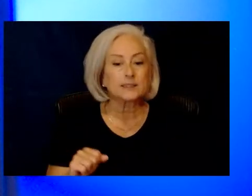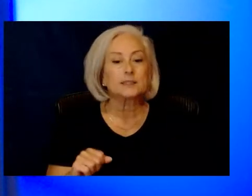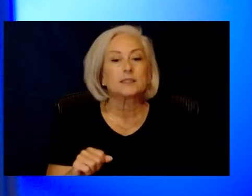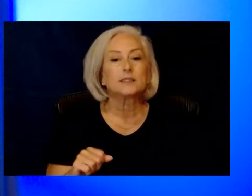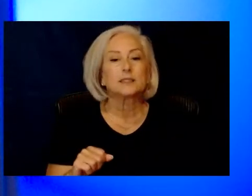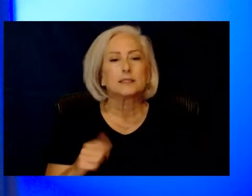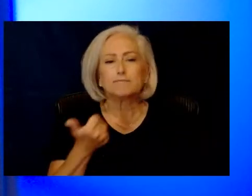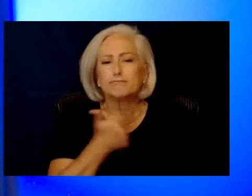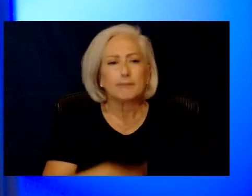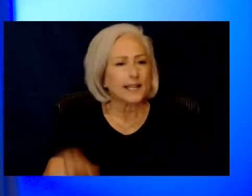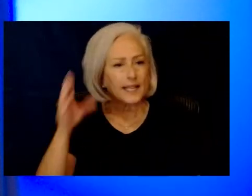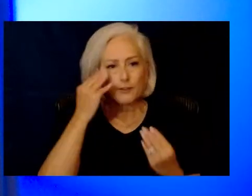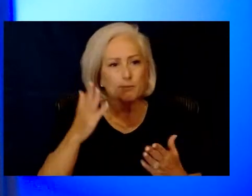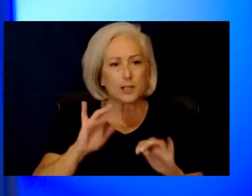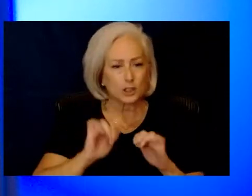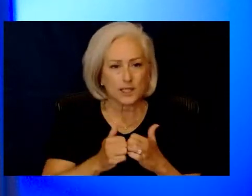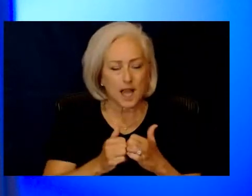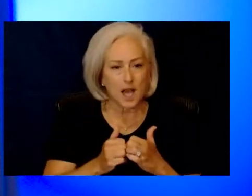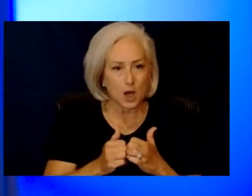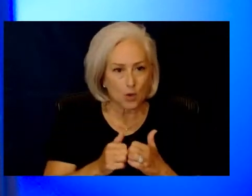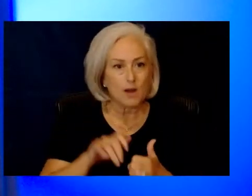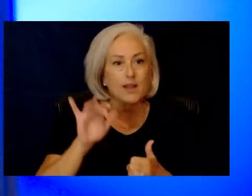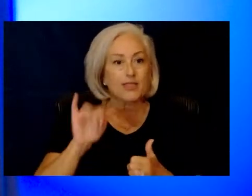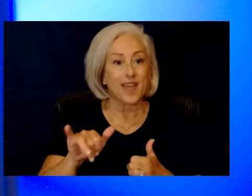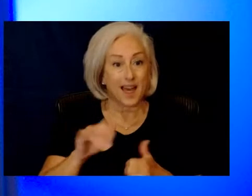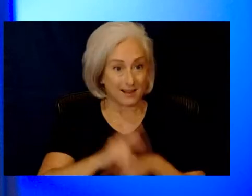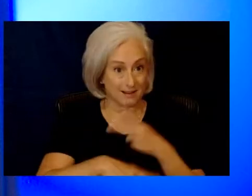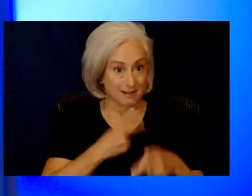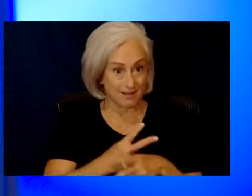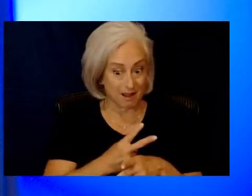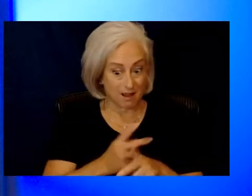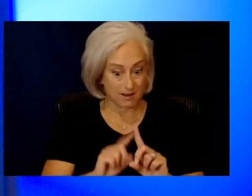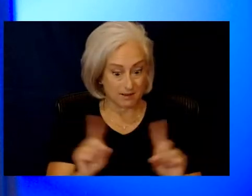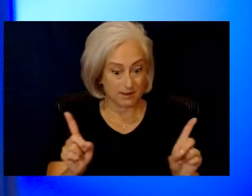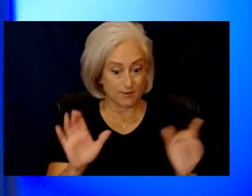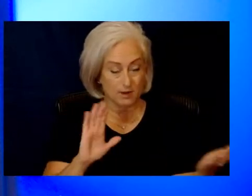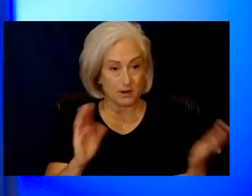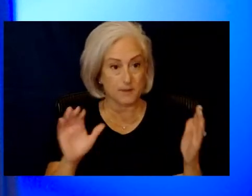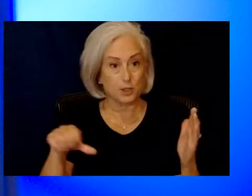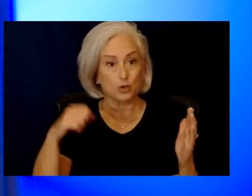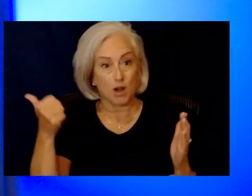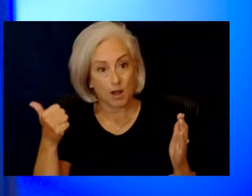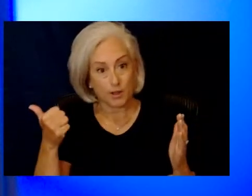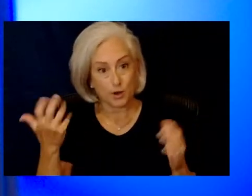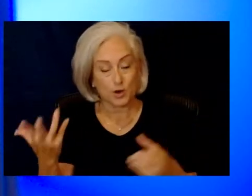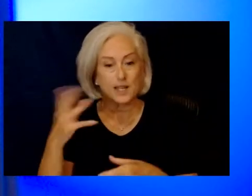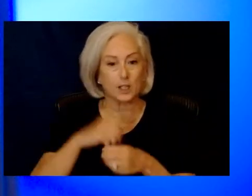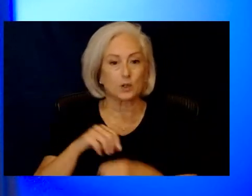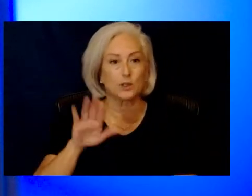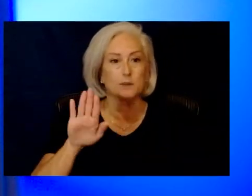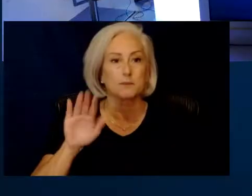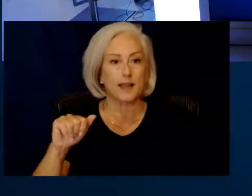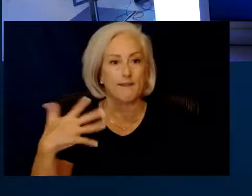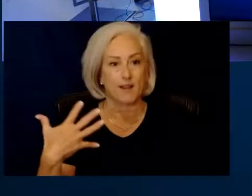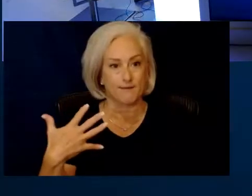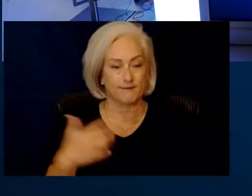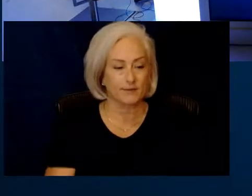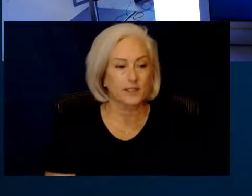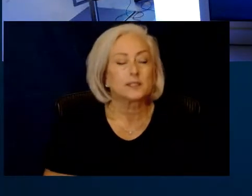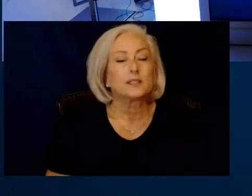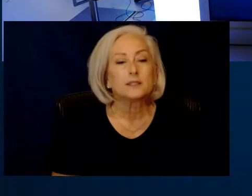how this strain might behave differently from previous ones, including BA5? All right, BA5,